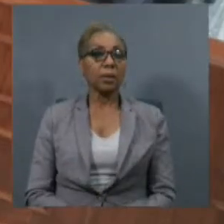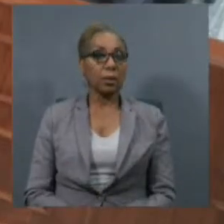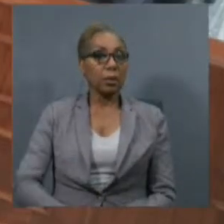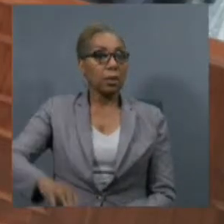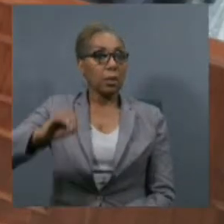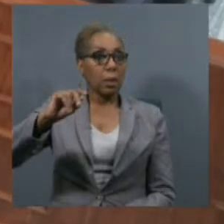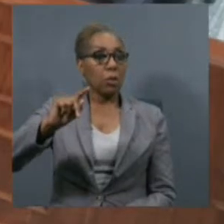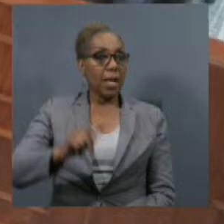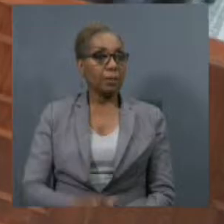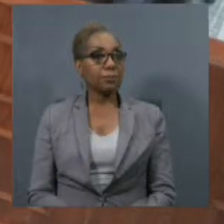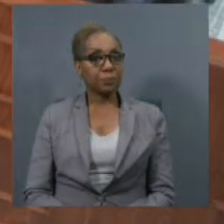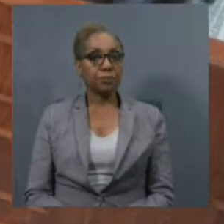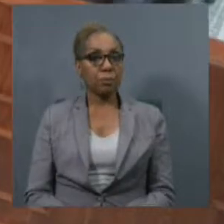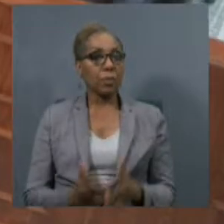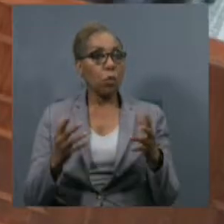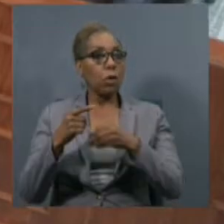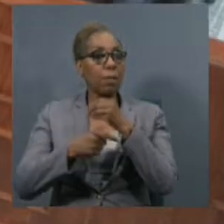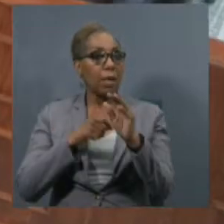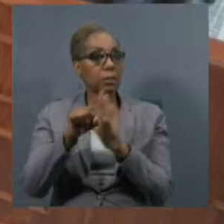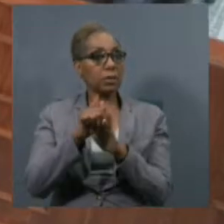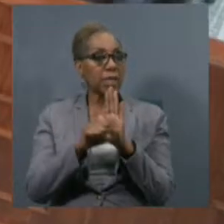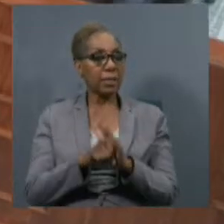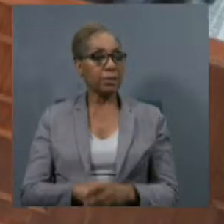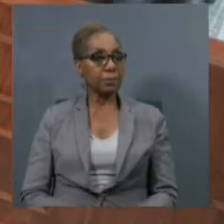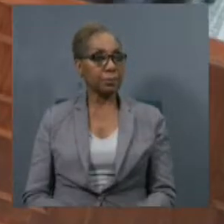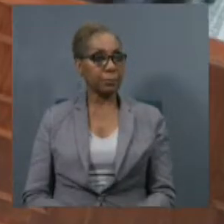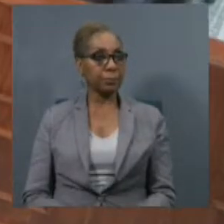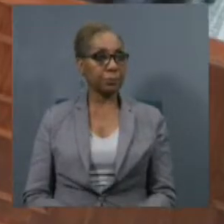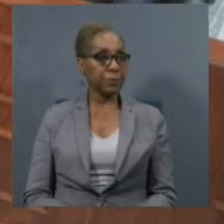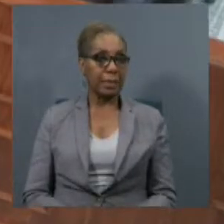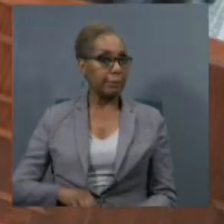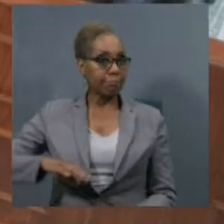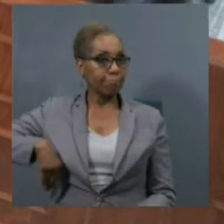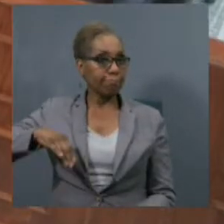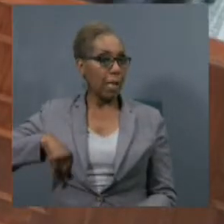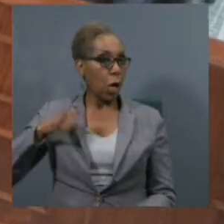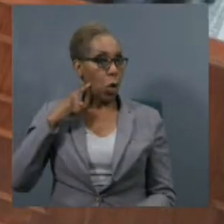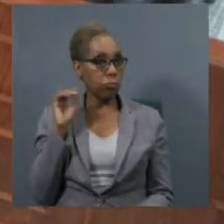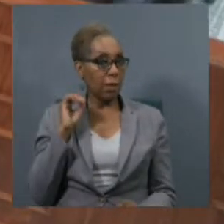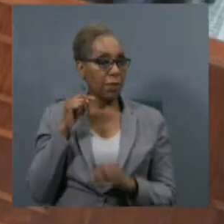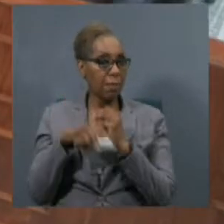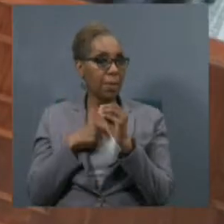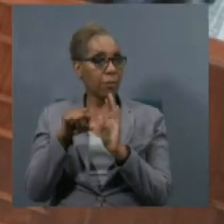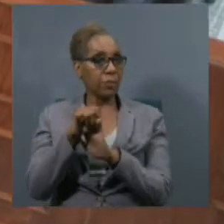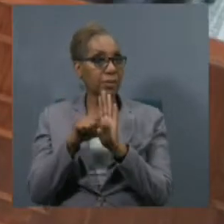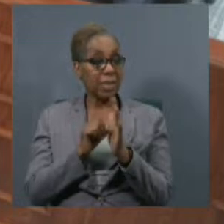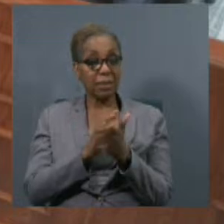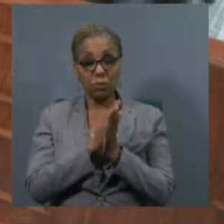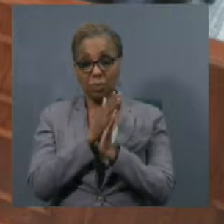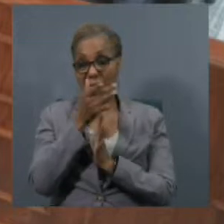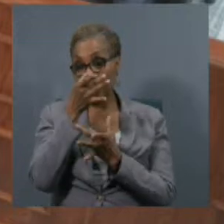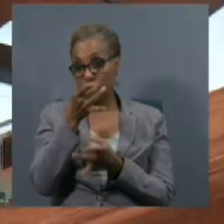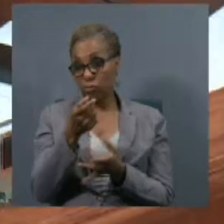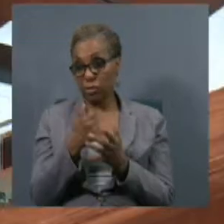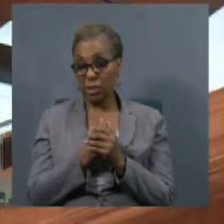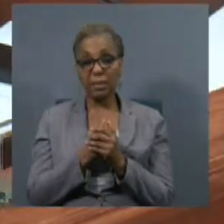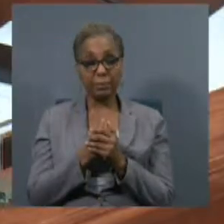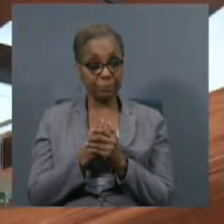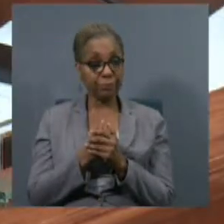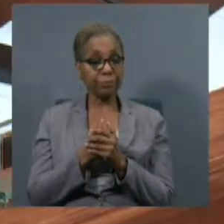Okay, and what about the state? I haven't heard anything about the states being interested.